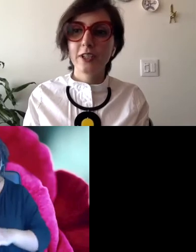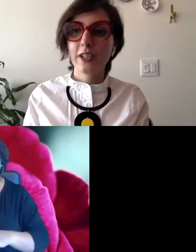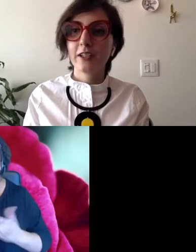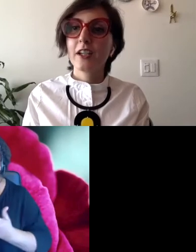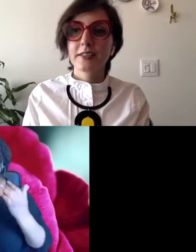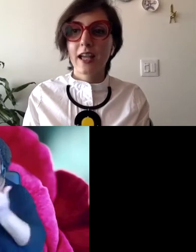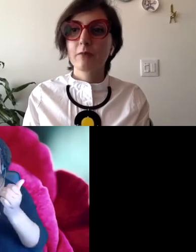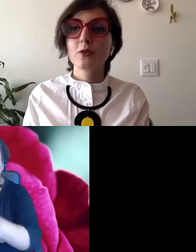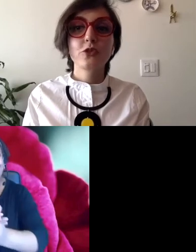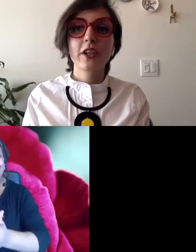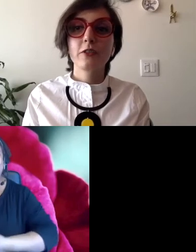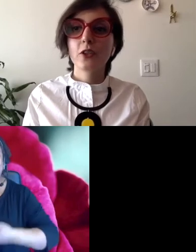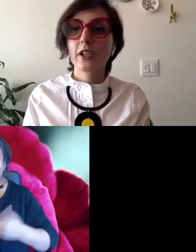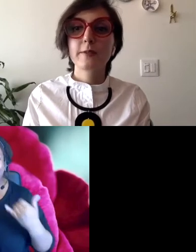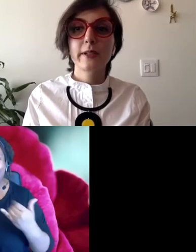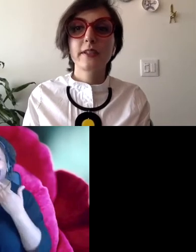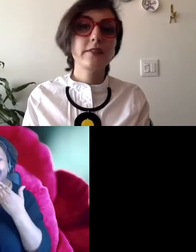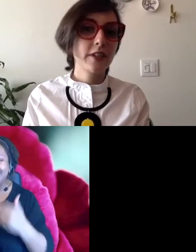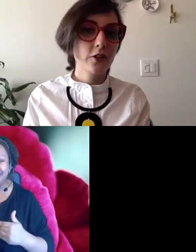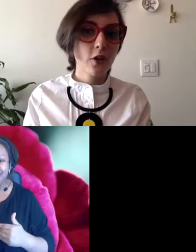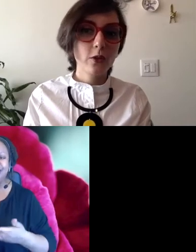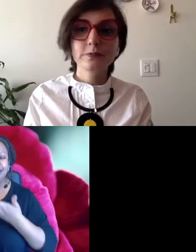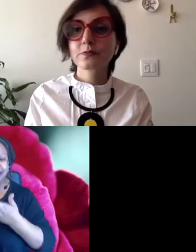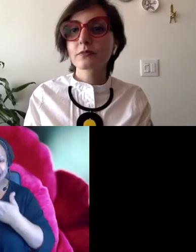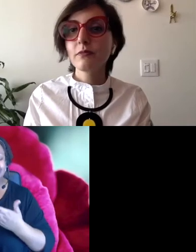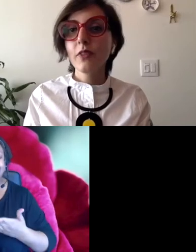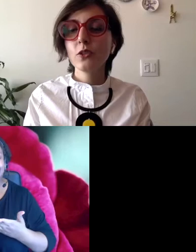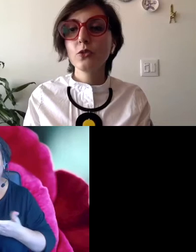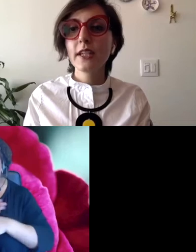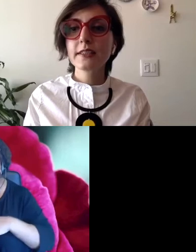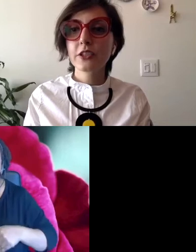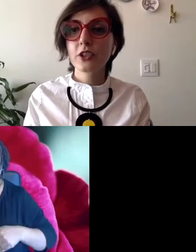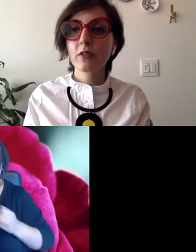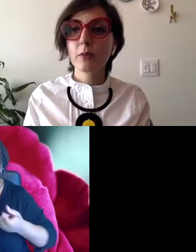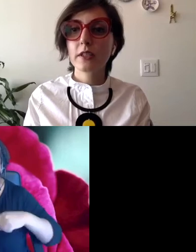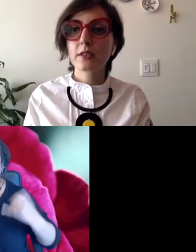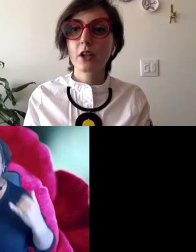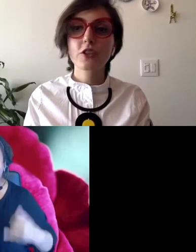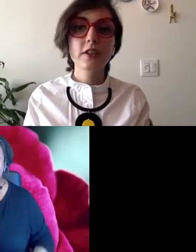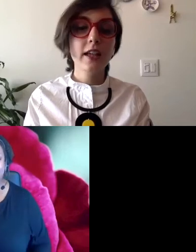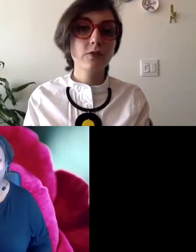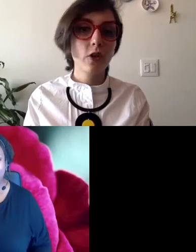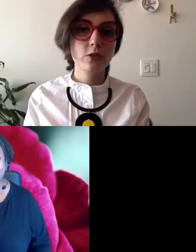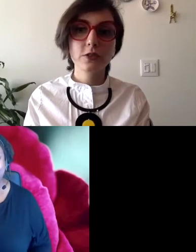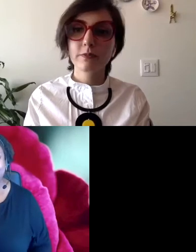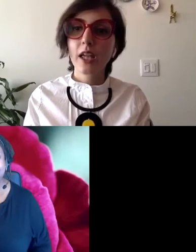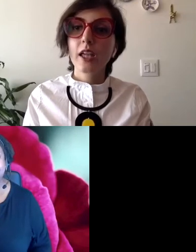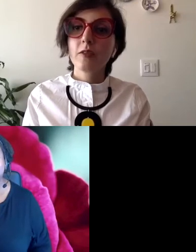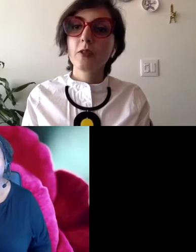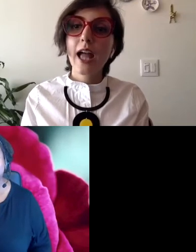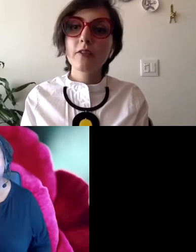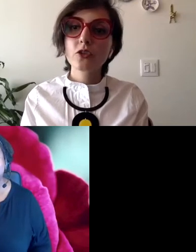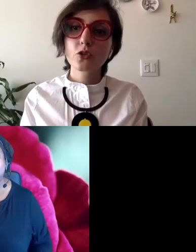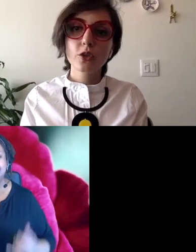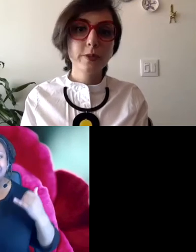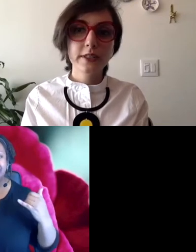have you here, Sam, to share your expertise with us all. Today's session will be structured as follows. We